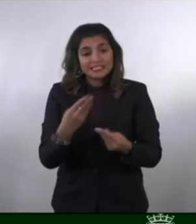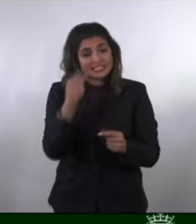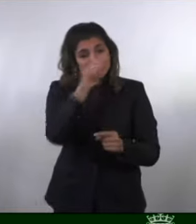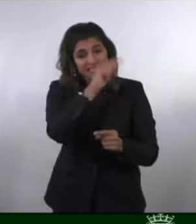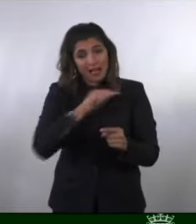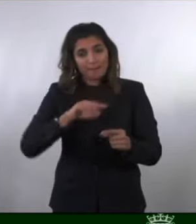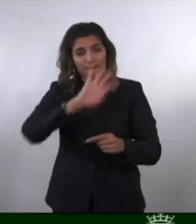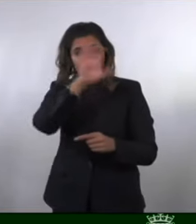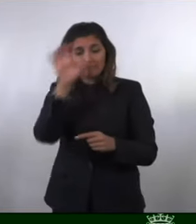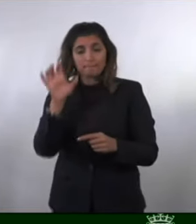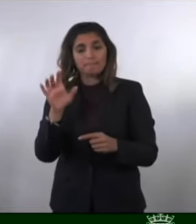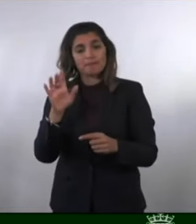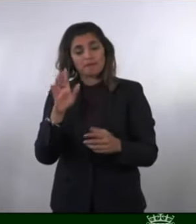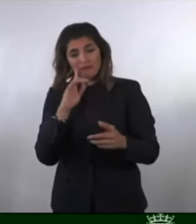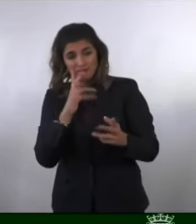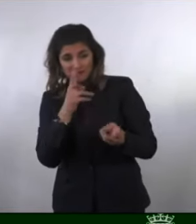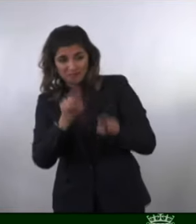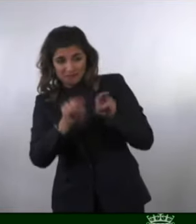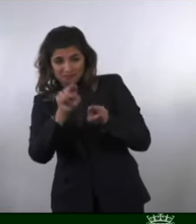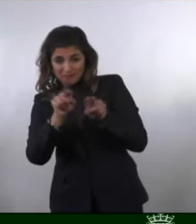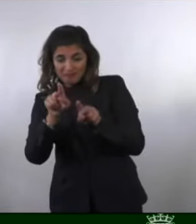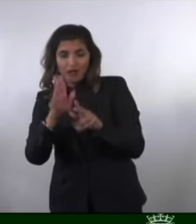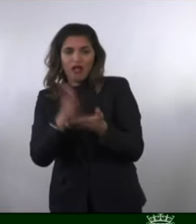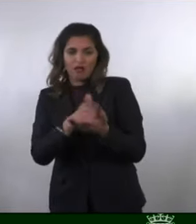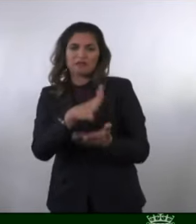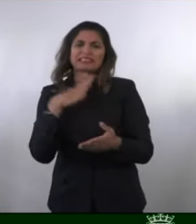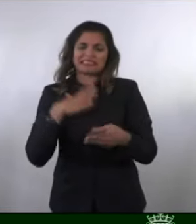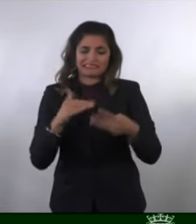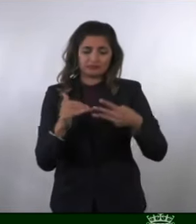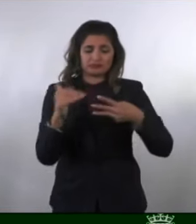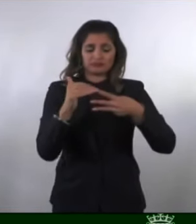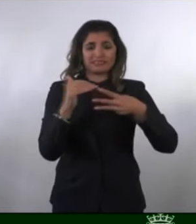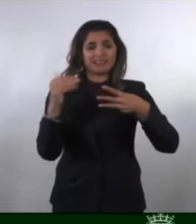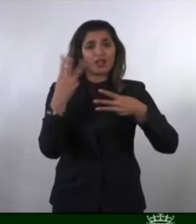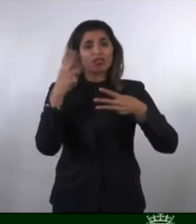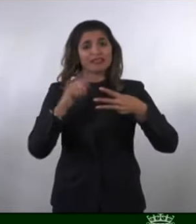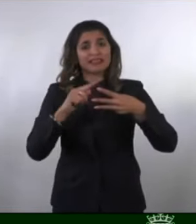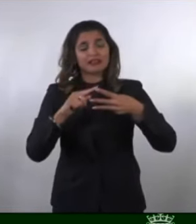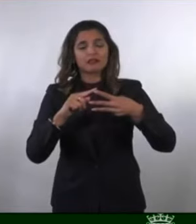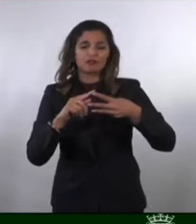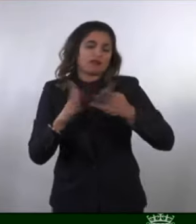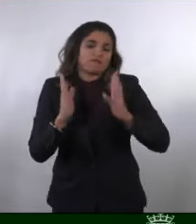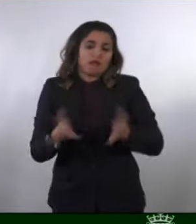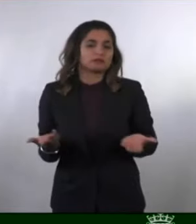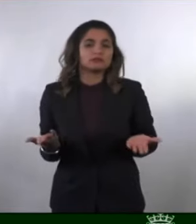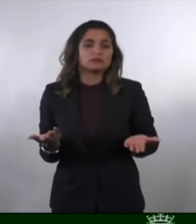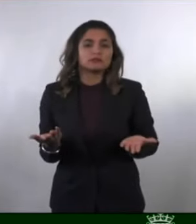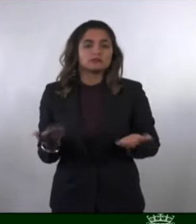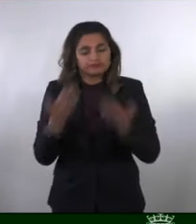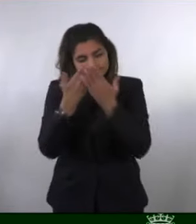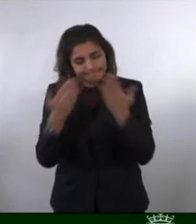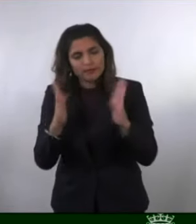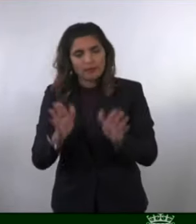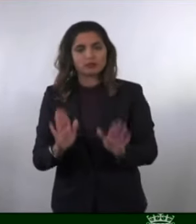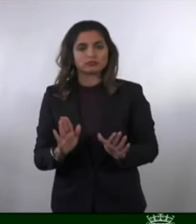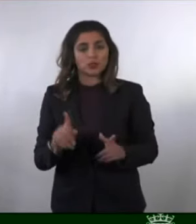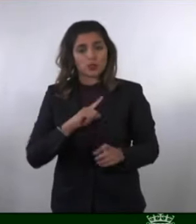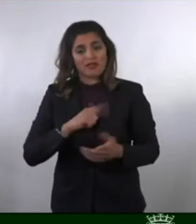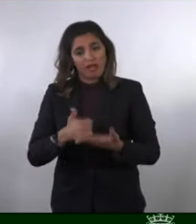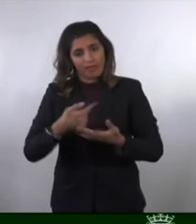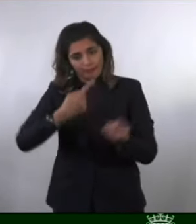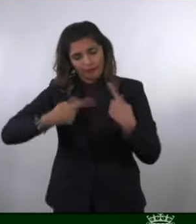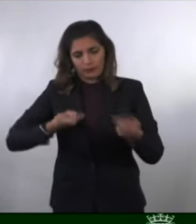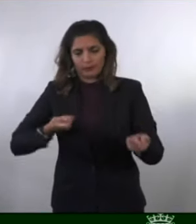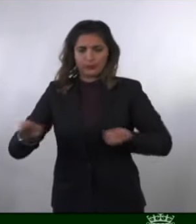Tier 3 do go into Tier 3 in order to get the case rate down and in order to